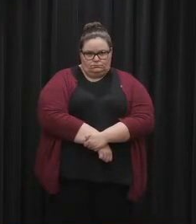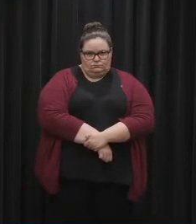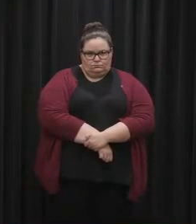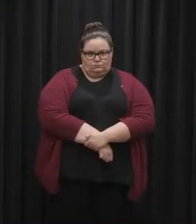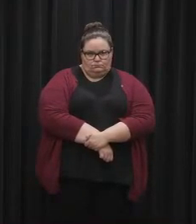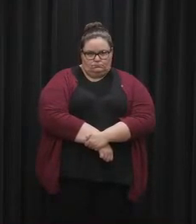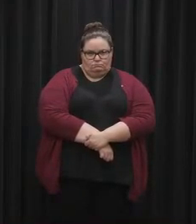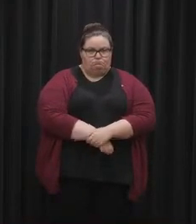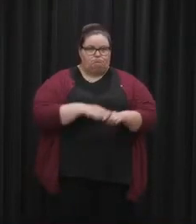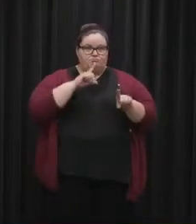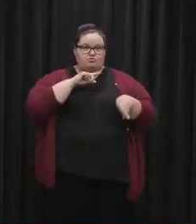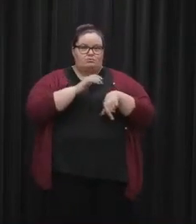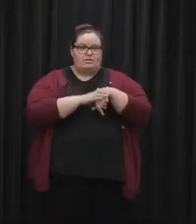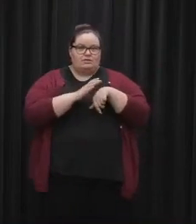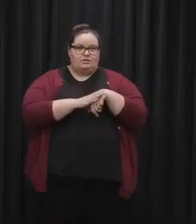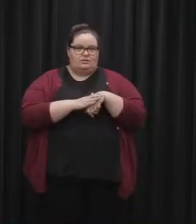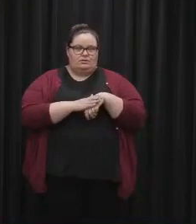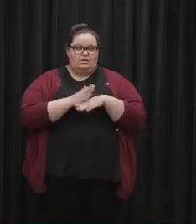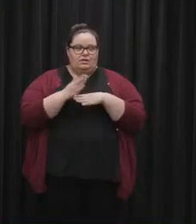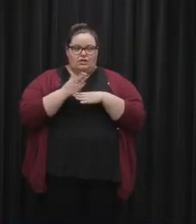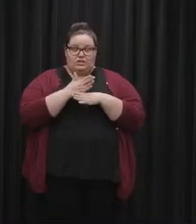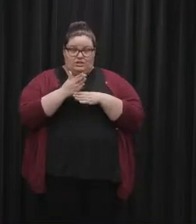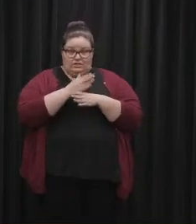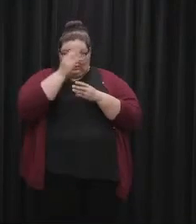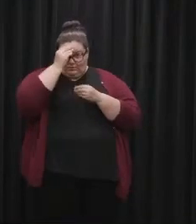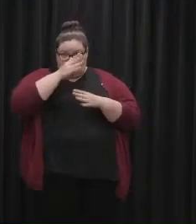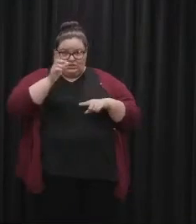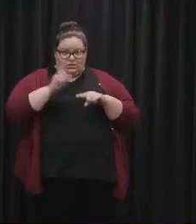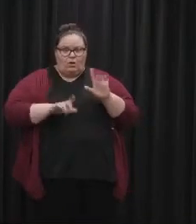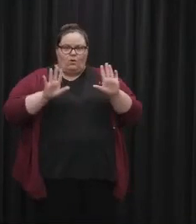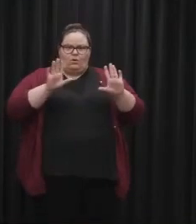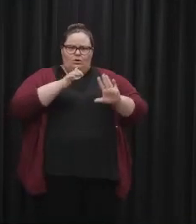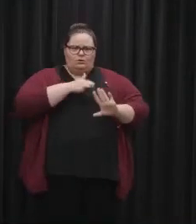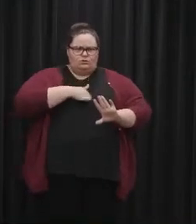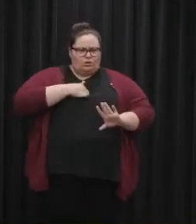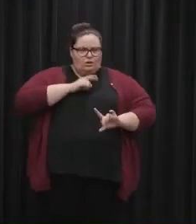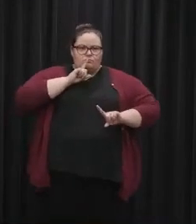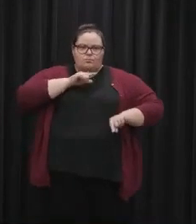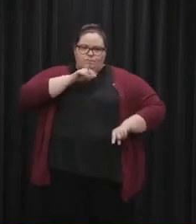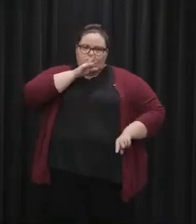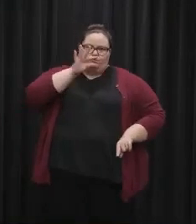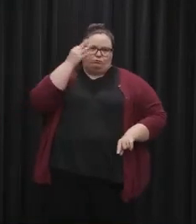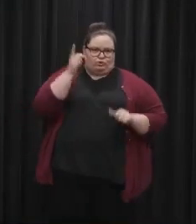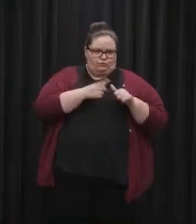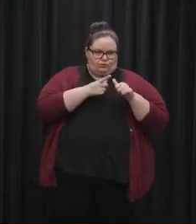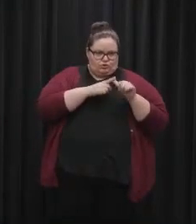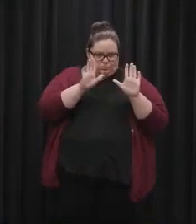situation? Je m'excuse. Je vais en anglais après. C'est.